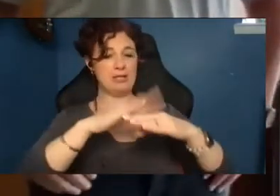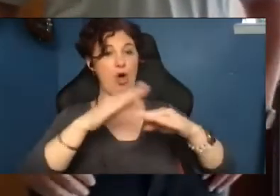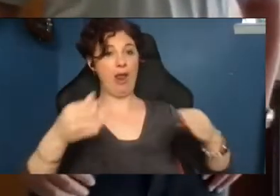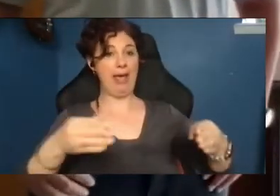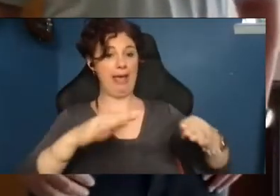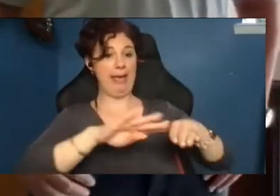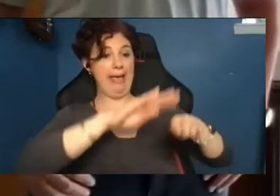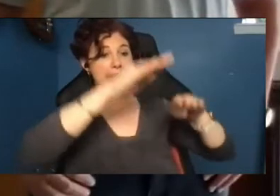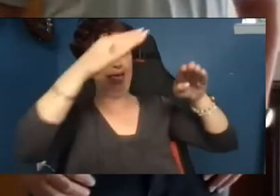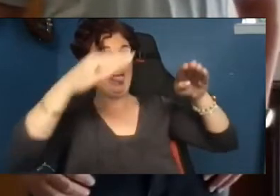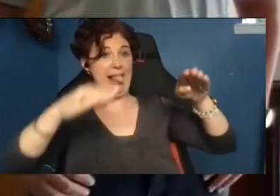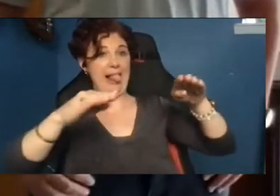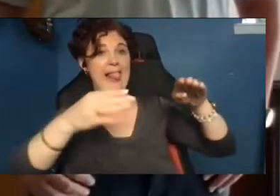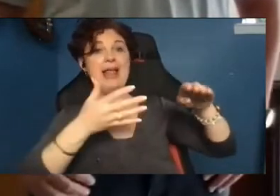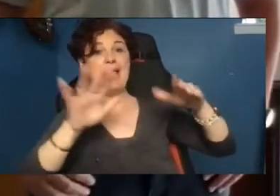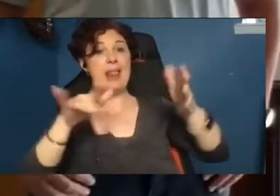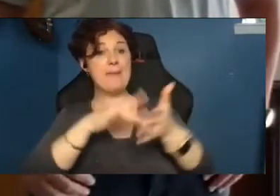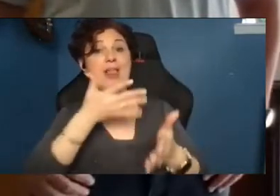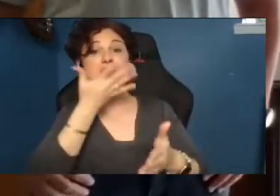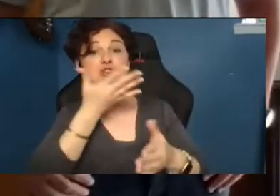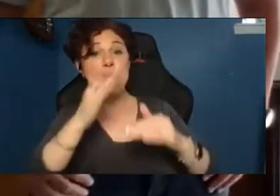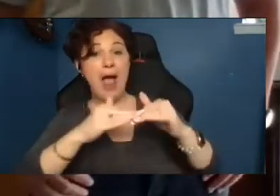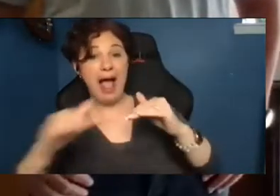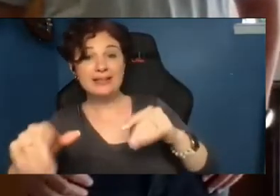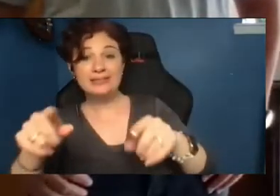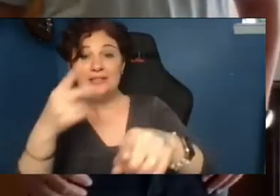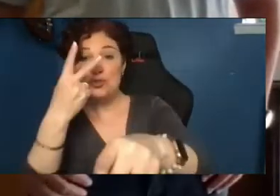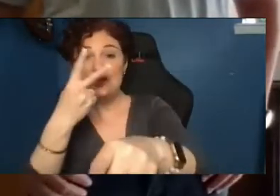hill in the middle of a big grass field, but you might have seen behind